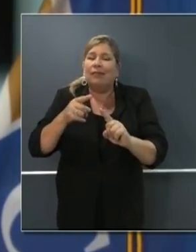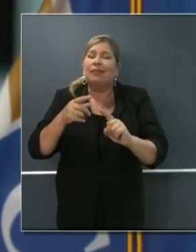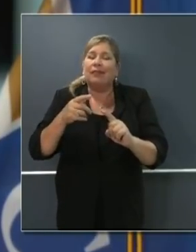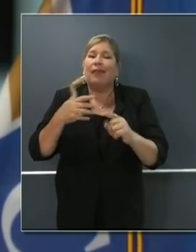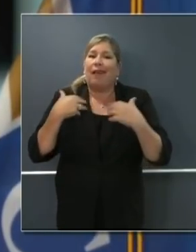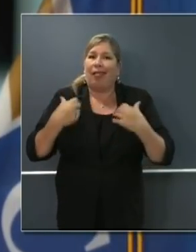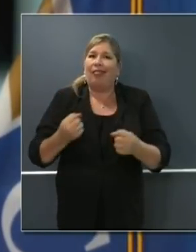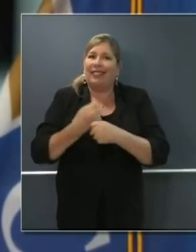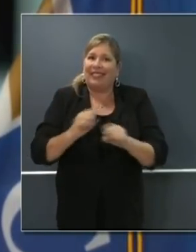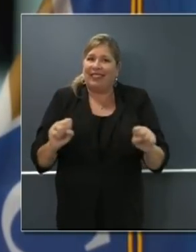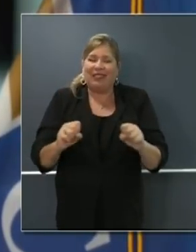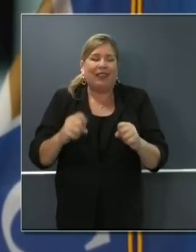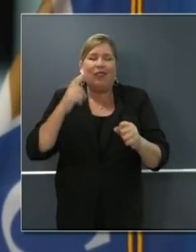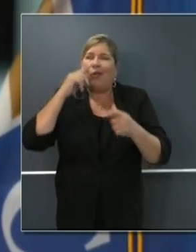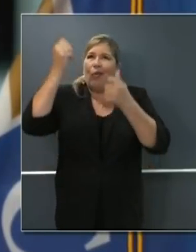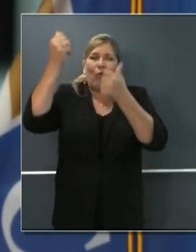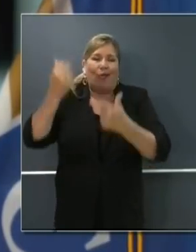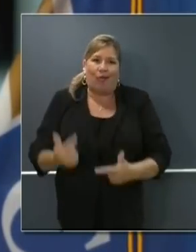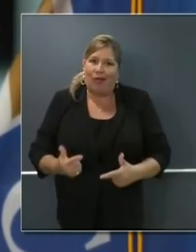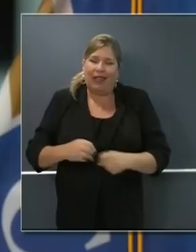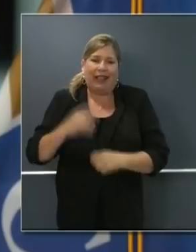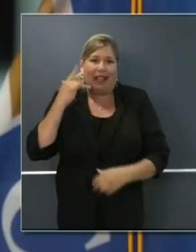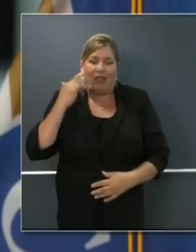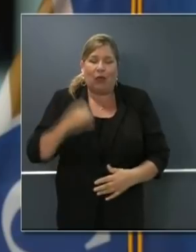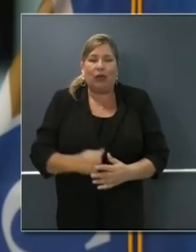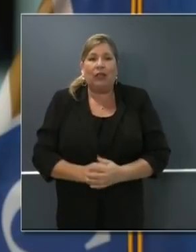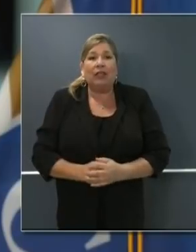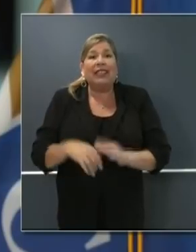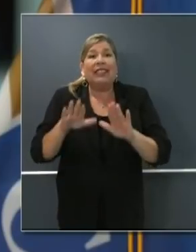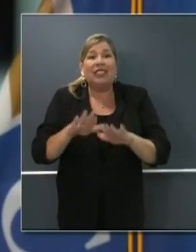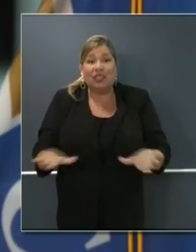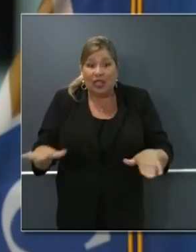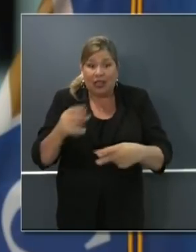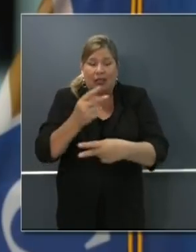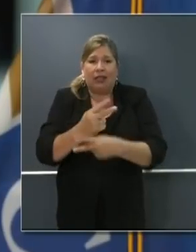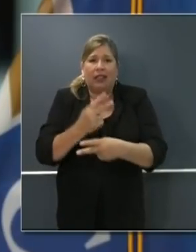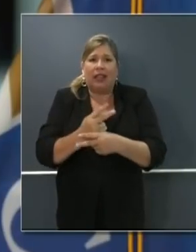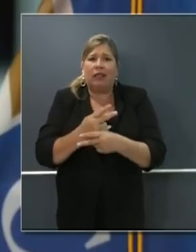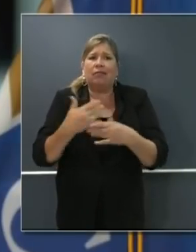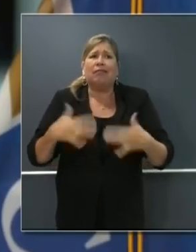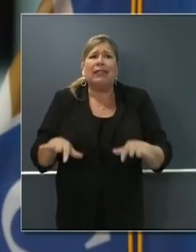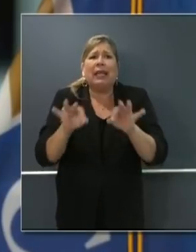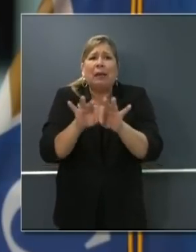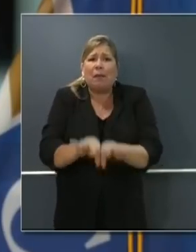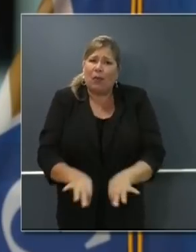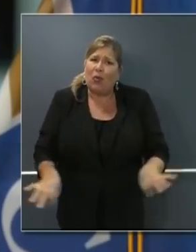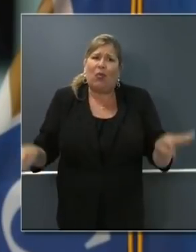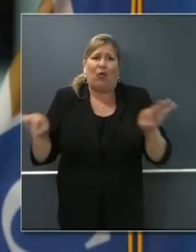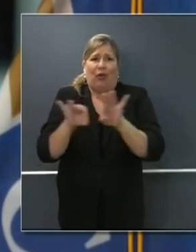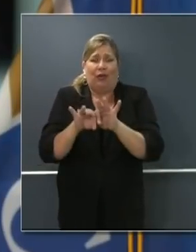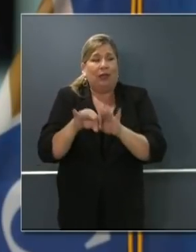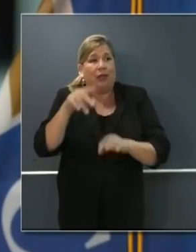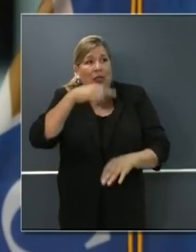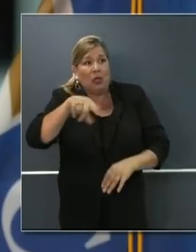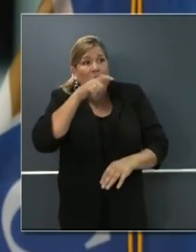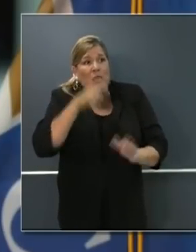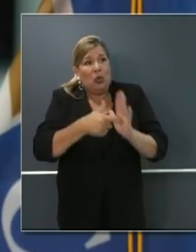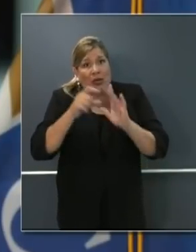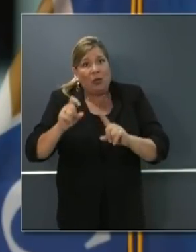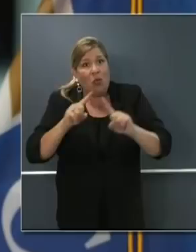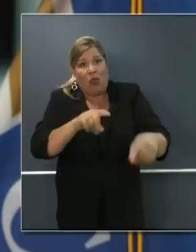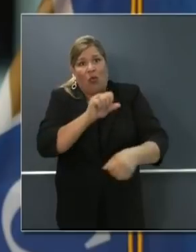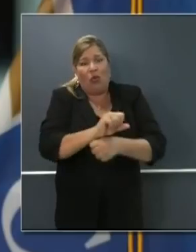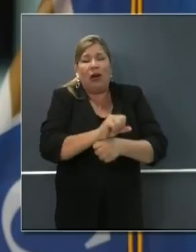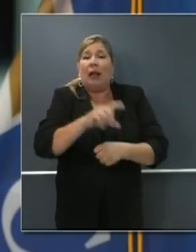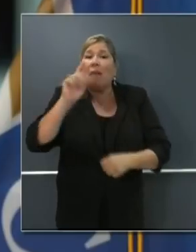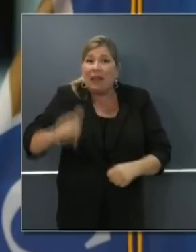state of California. But child care is essential. These are essential workers out there that need child care. We need to provide